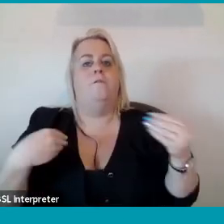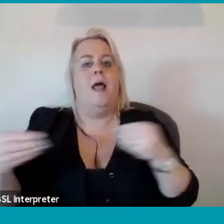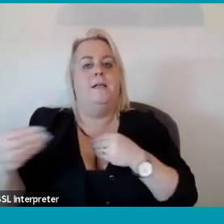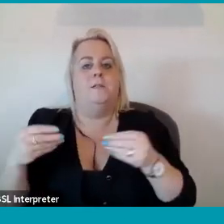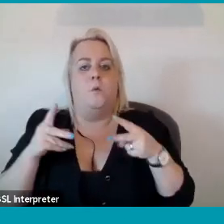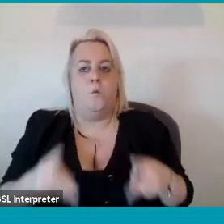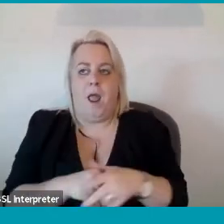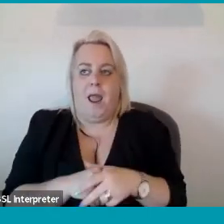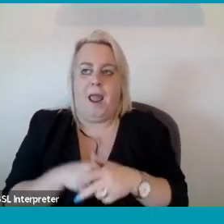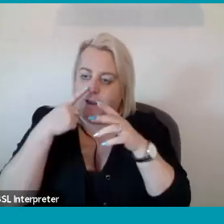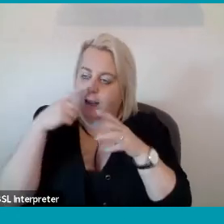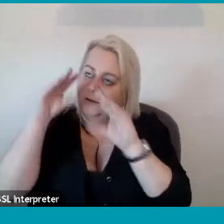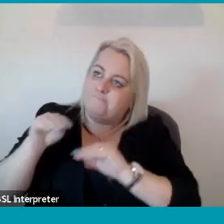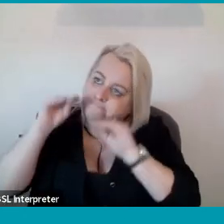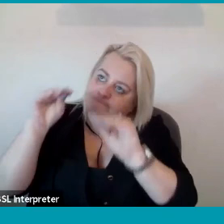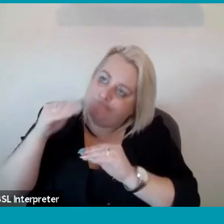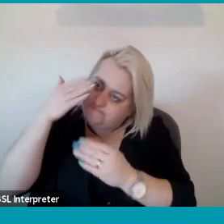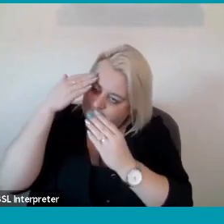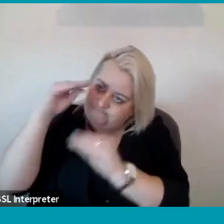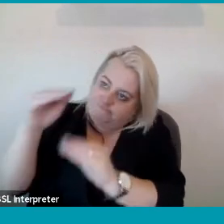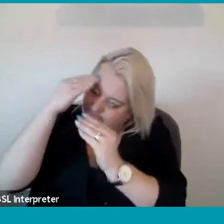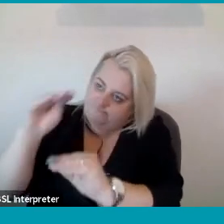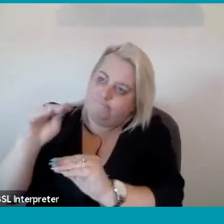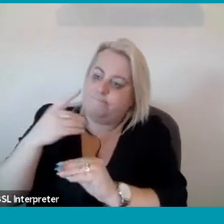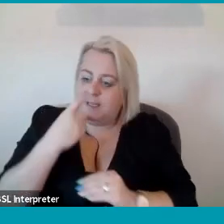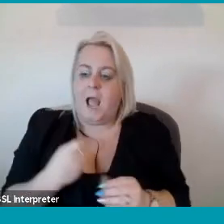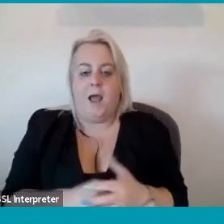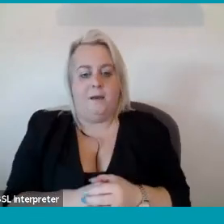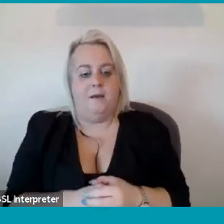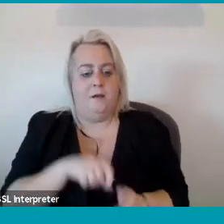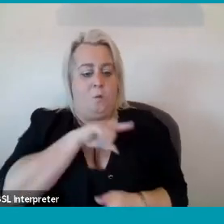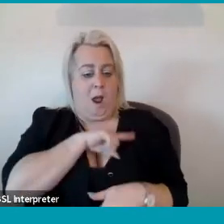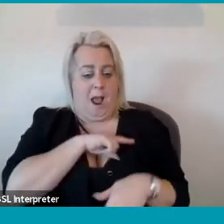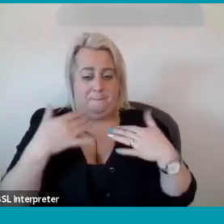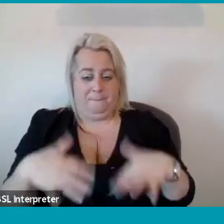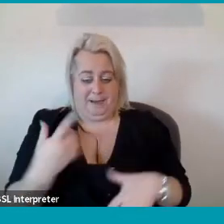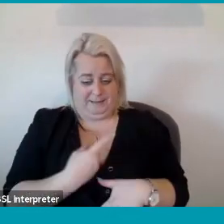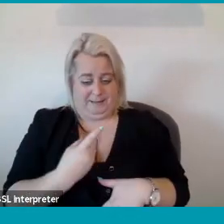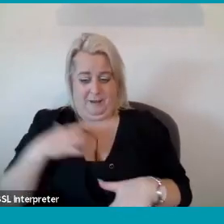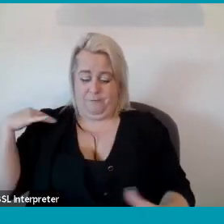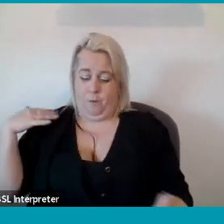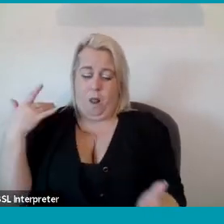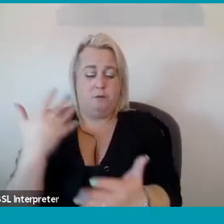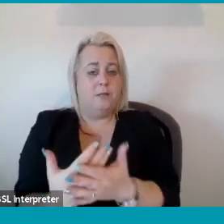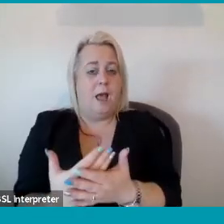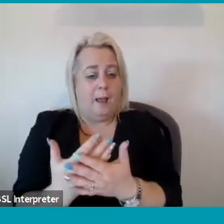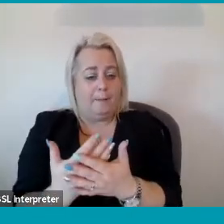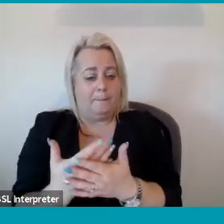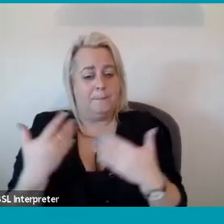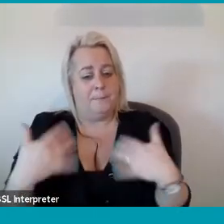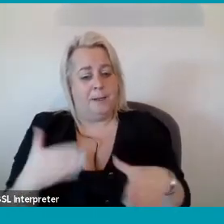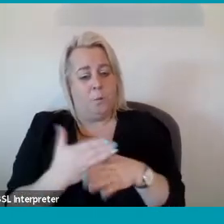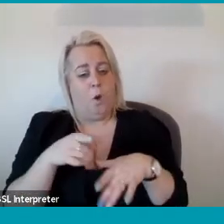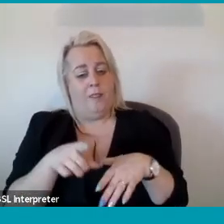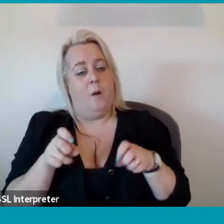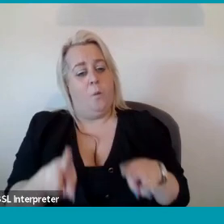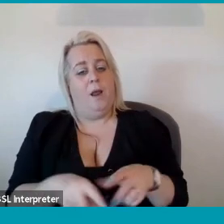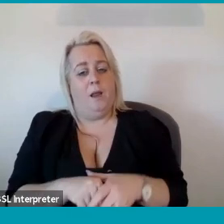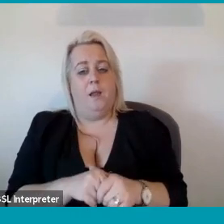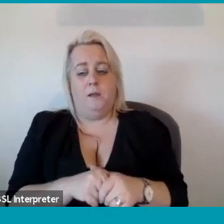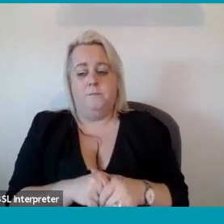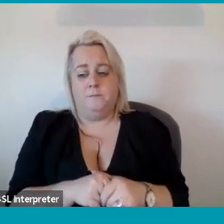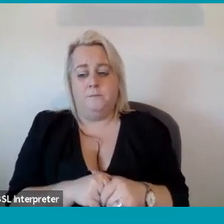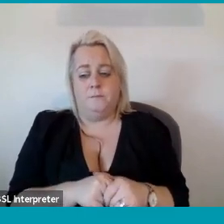more innovative way, because it's what we've been doing forever. And so again, employing disabled people is really going to help.